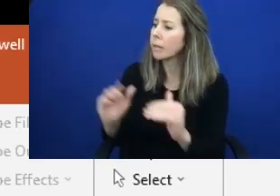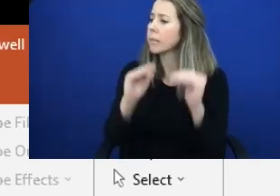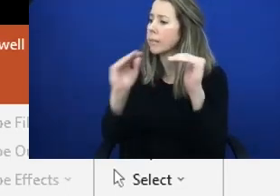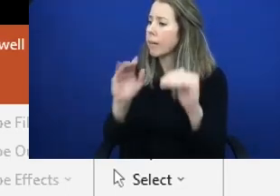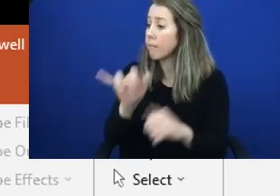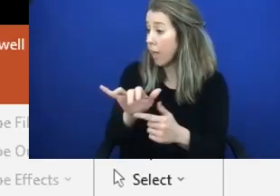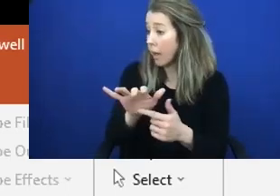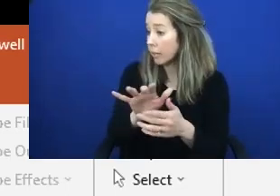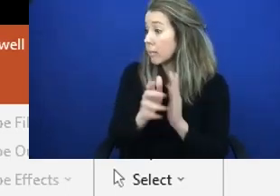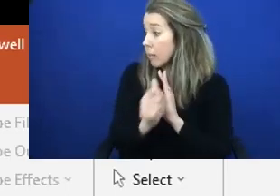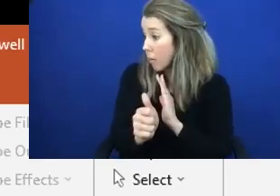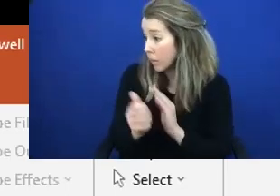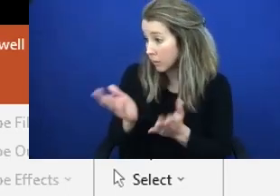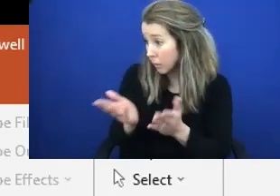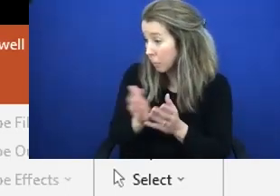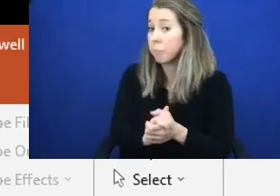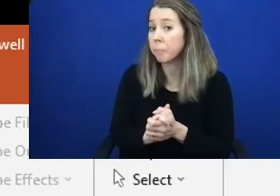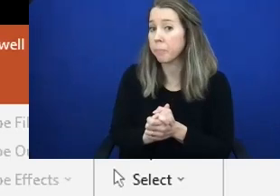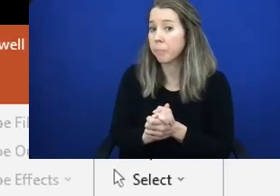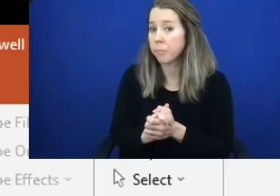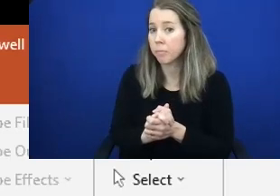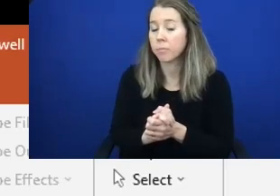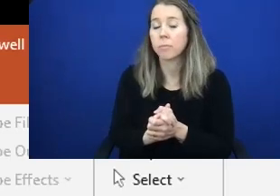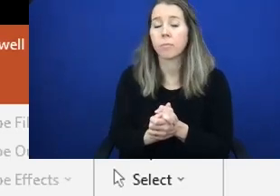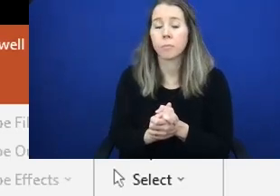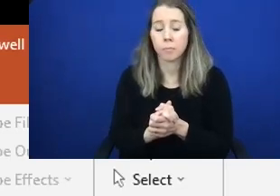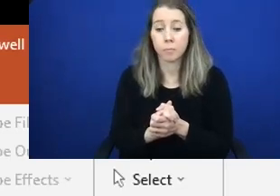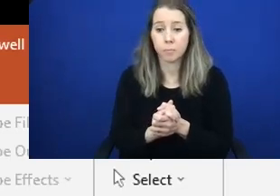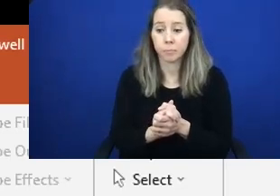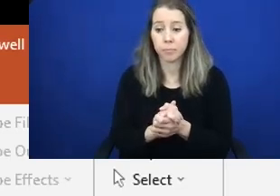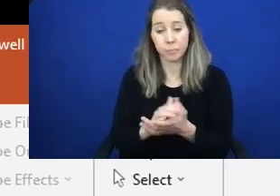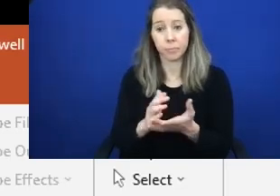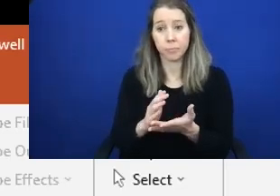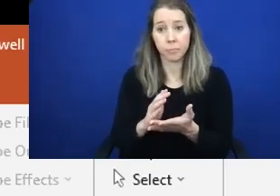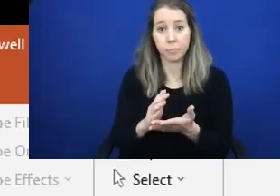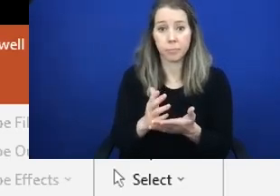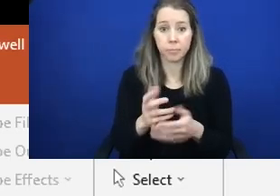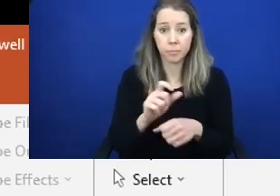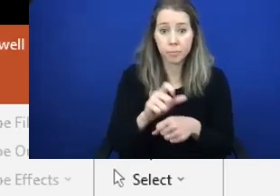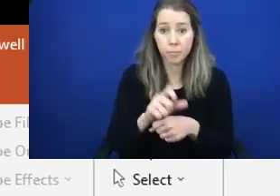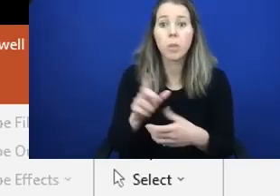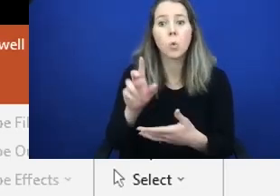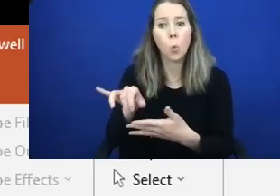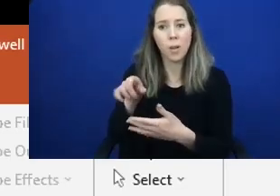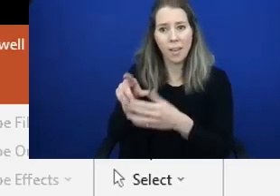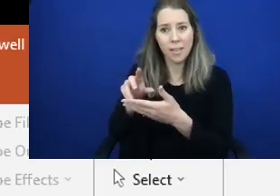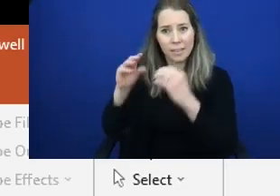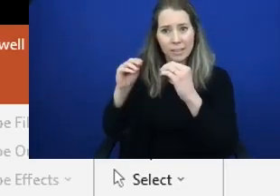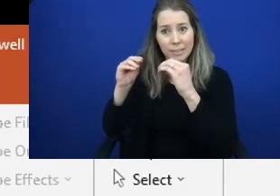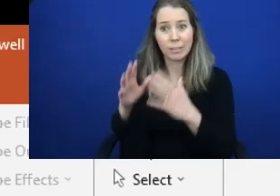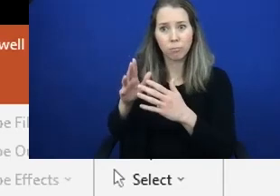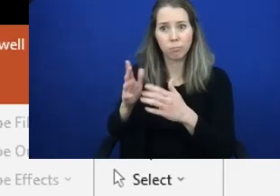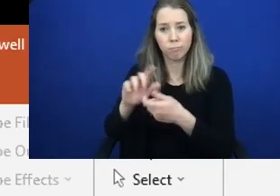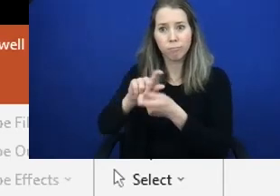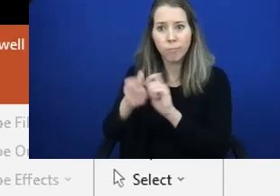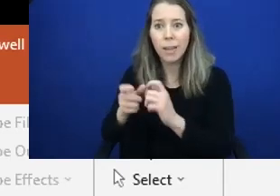that competency. He turned it around, and instead of us having to defend why we assign a